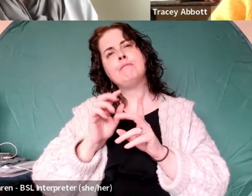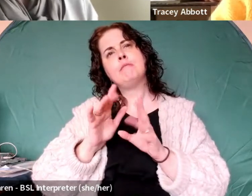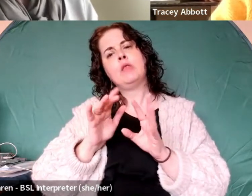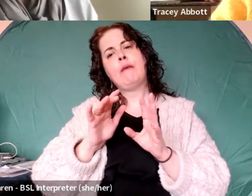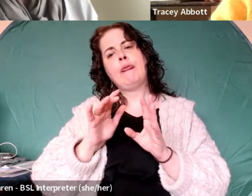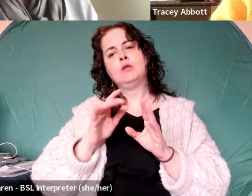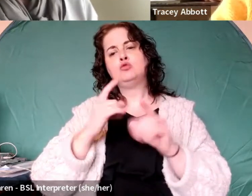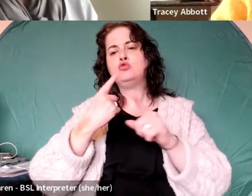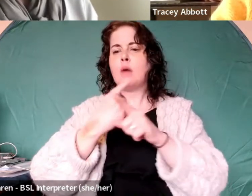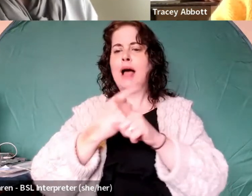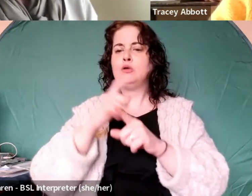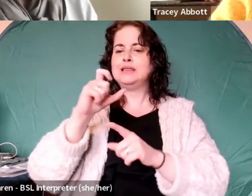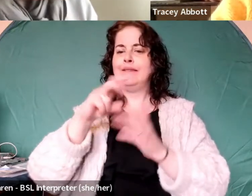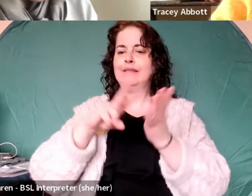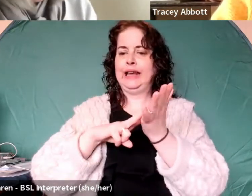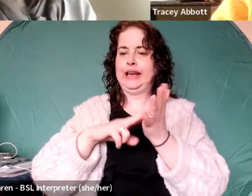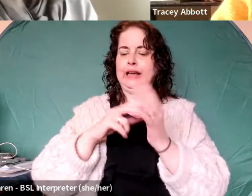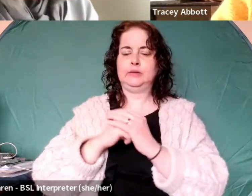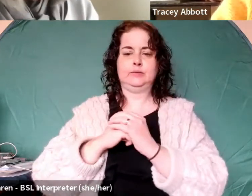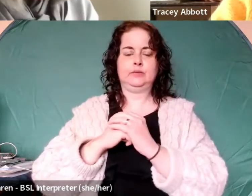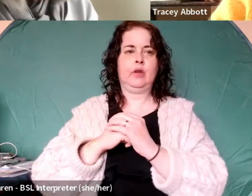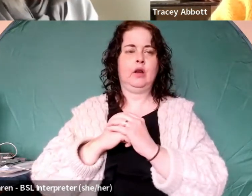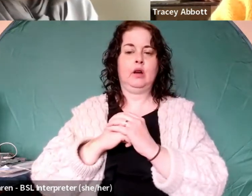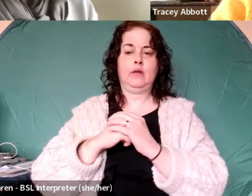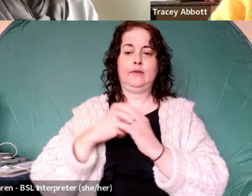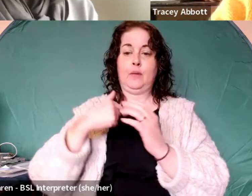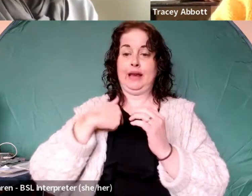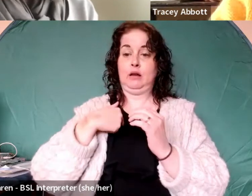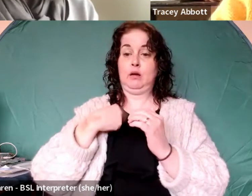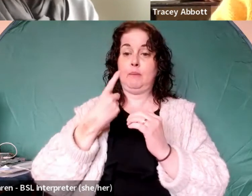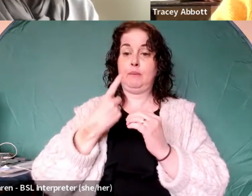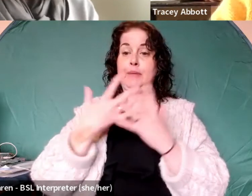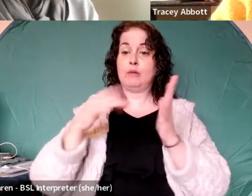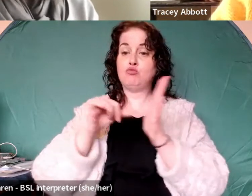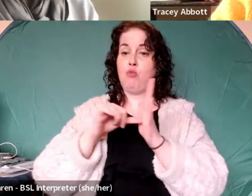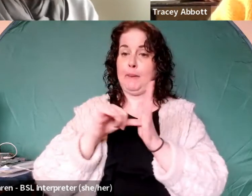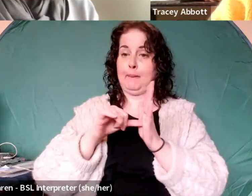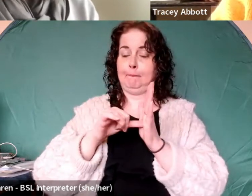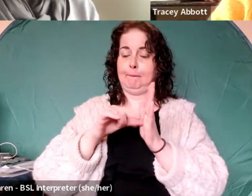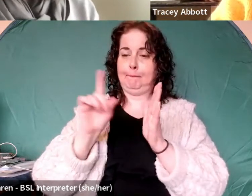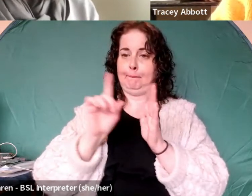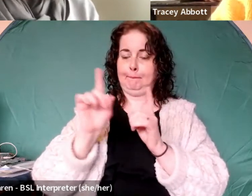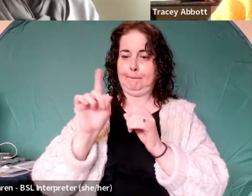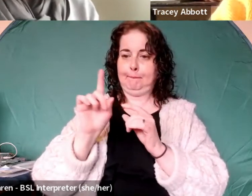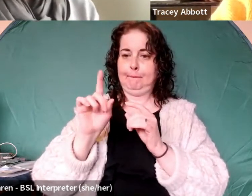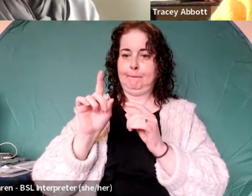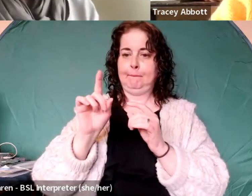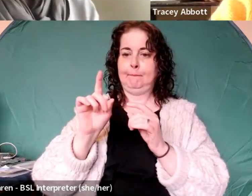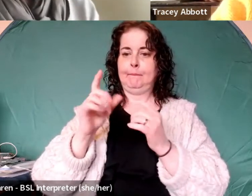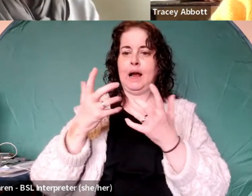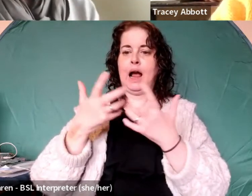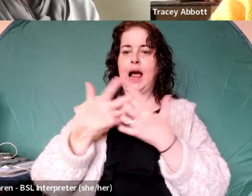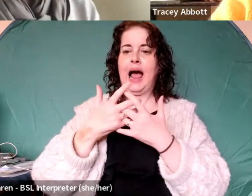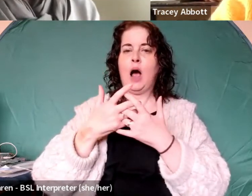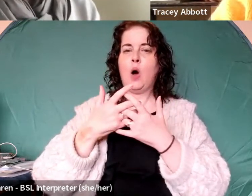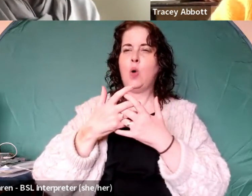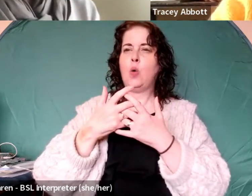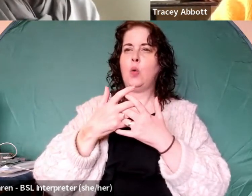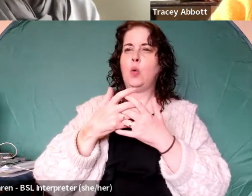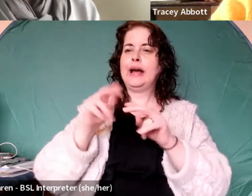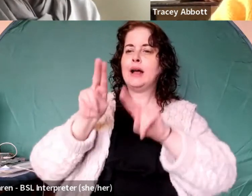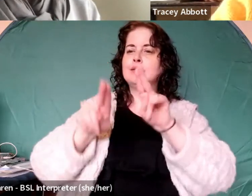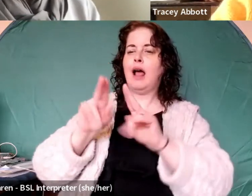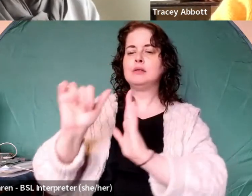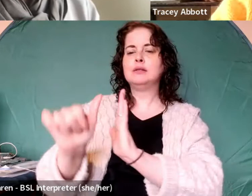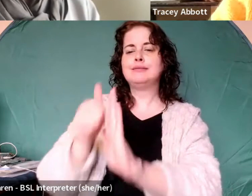know, we talked about CVs earlier on, and for me, I think one of the big problems we have is how we assess talent,